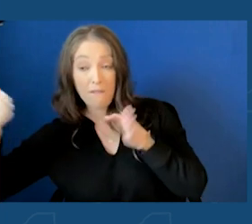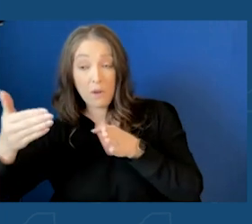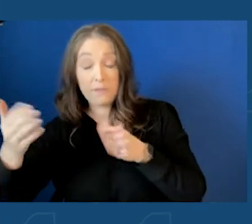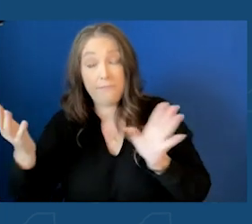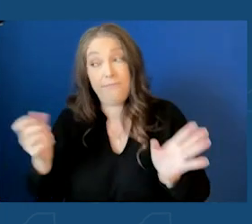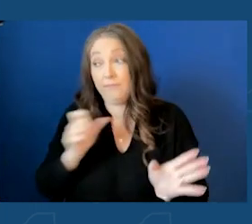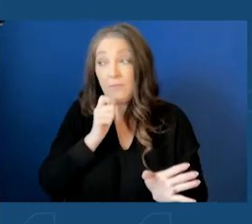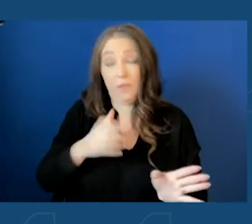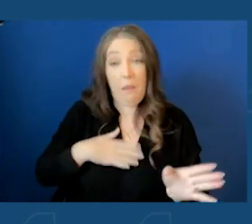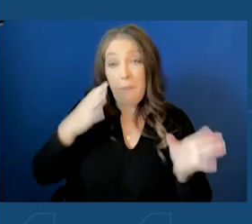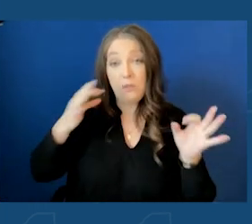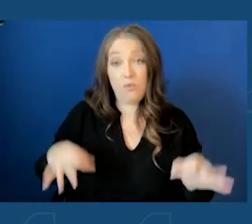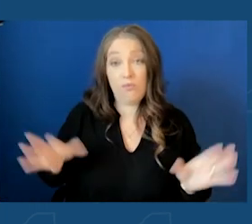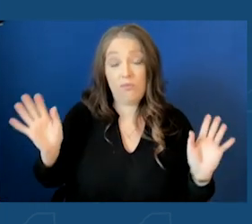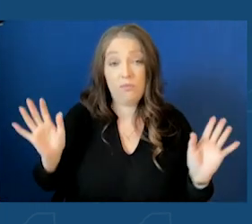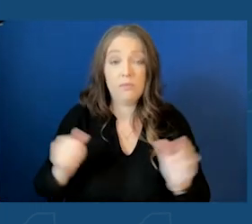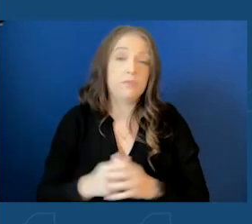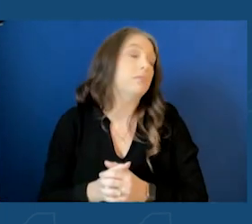determine.